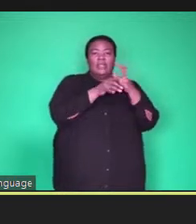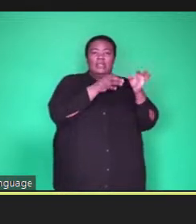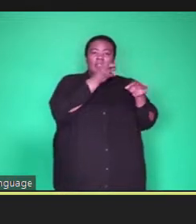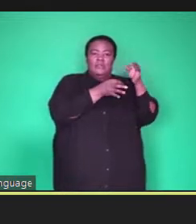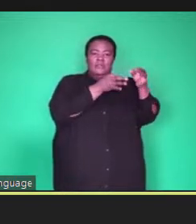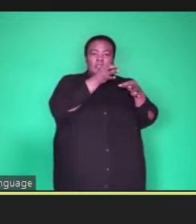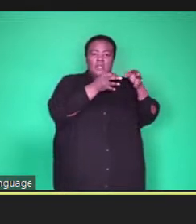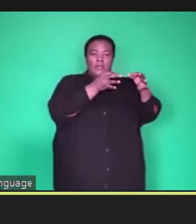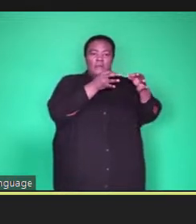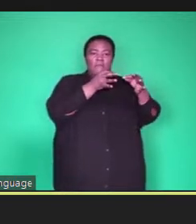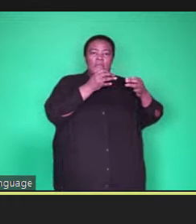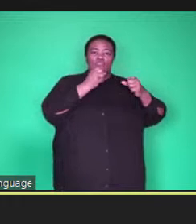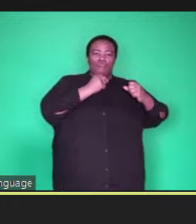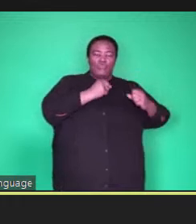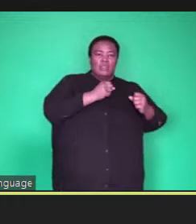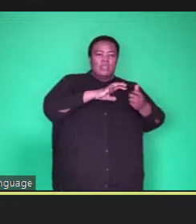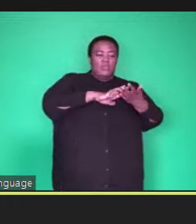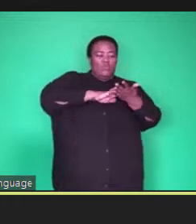weaknesses about this.